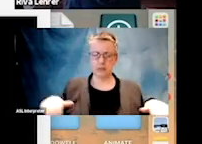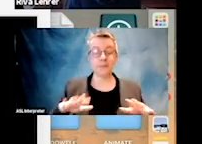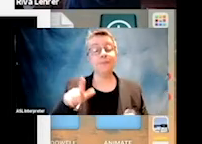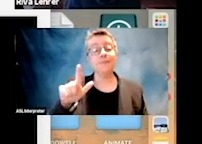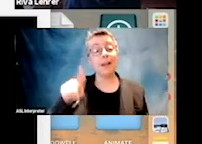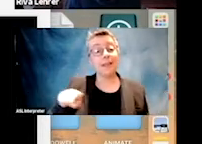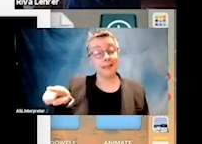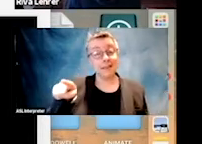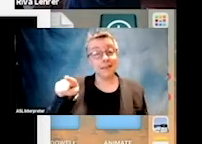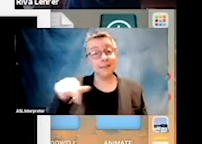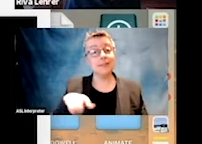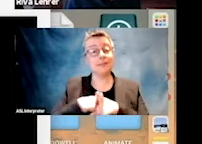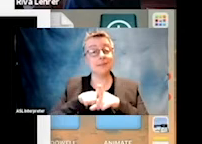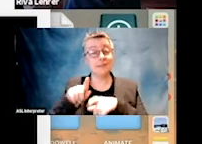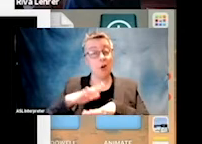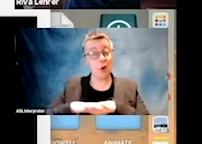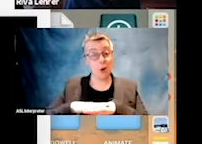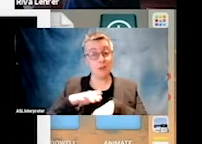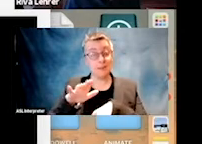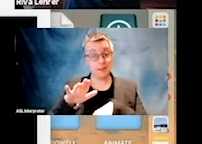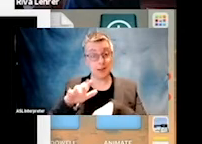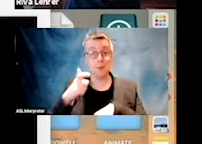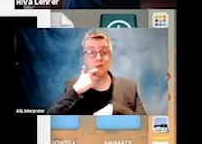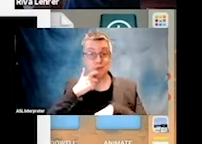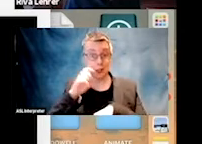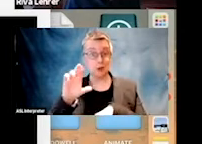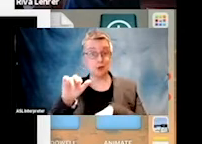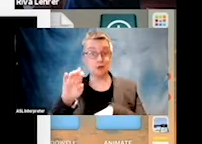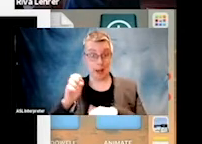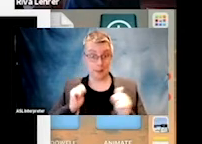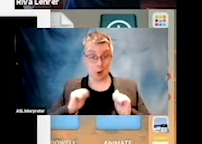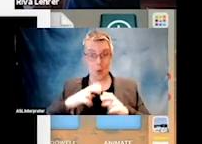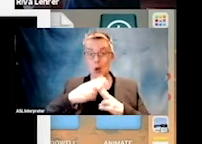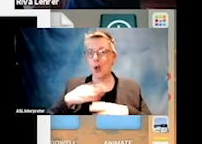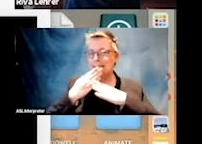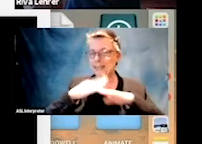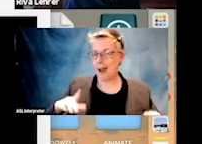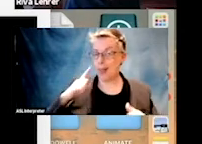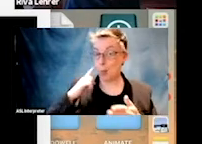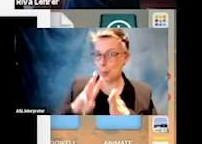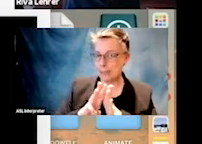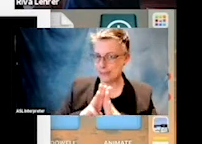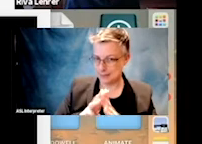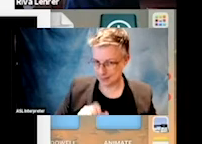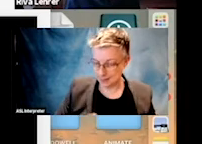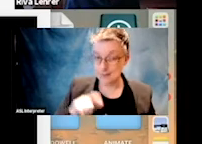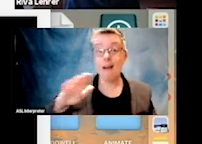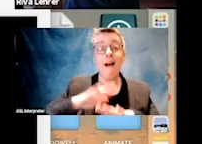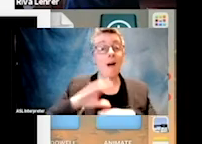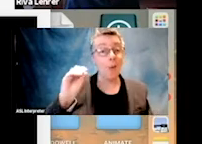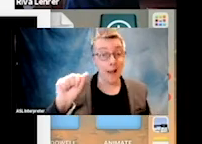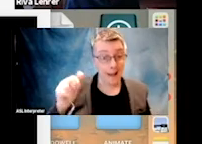Liz is a star of a long running, um, British crime show called Silent Witness. She's also been on the OA